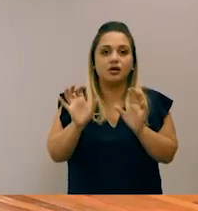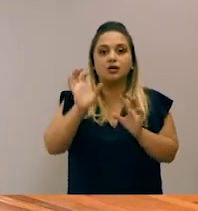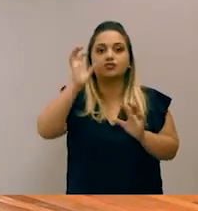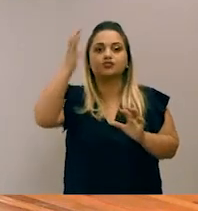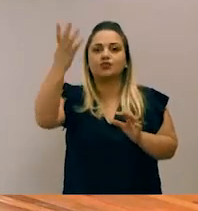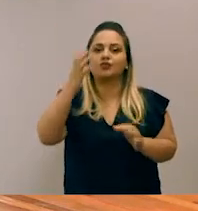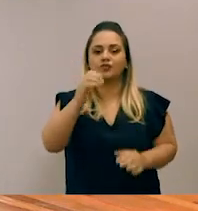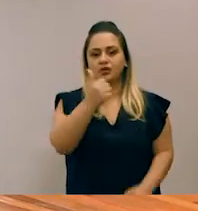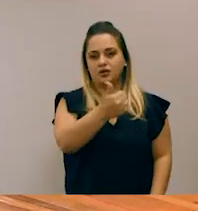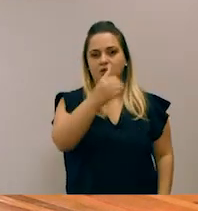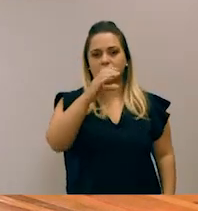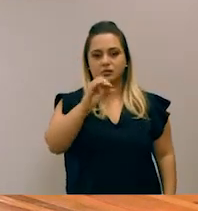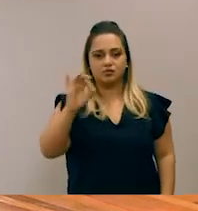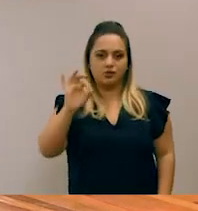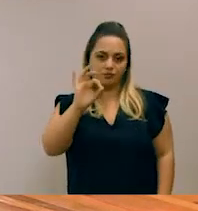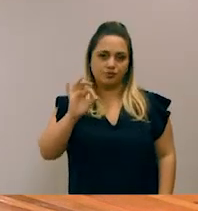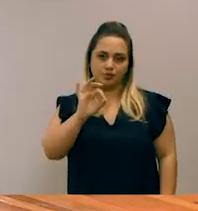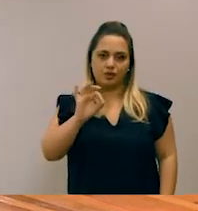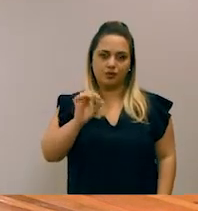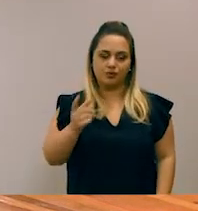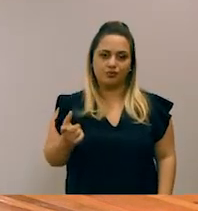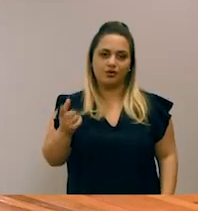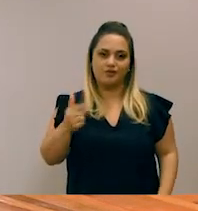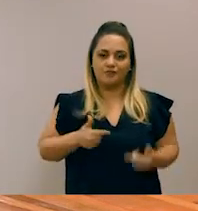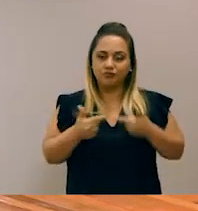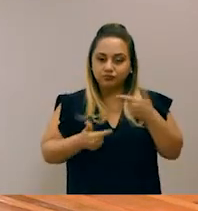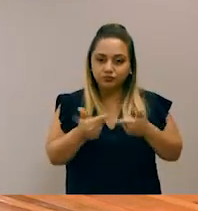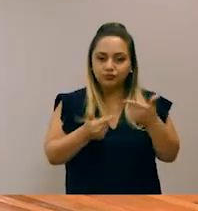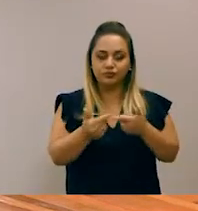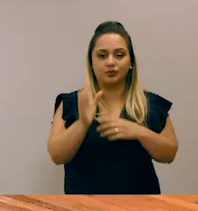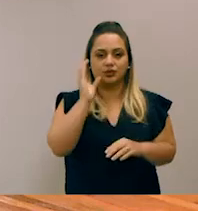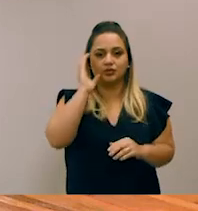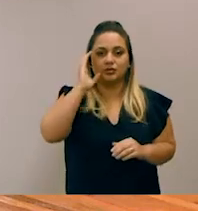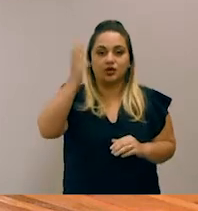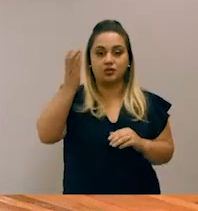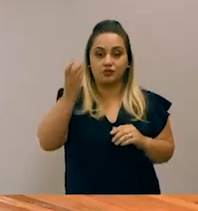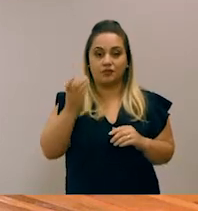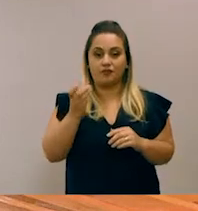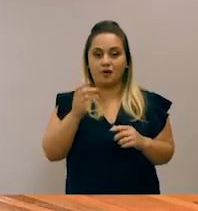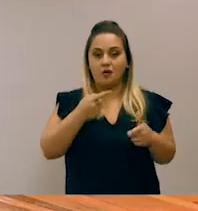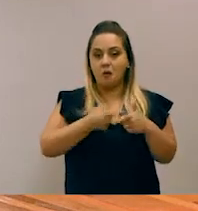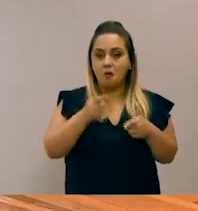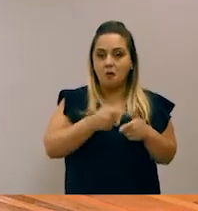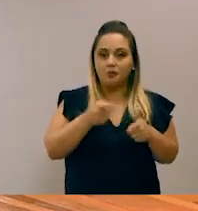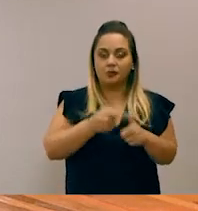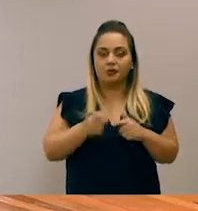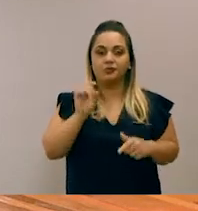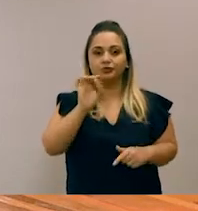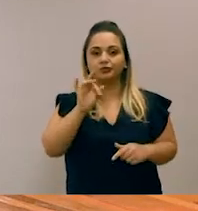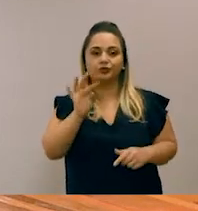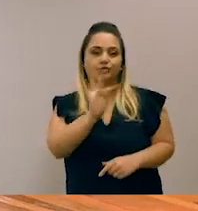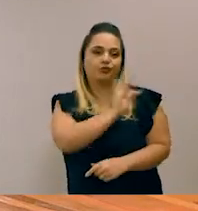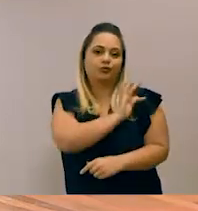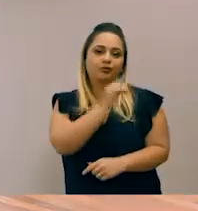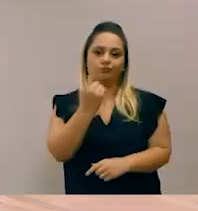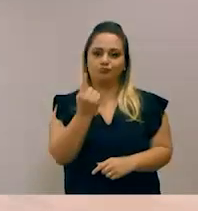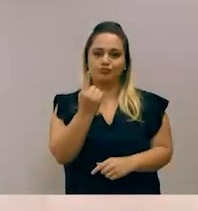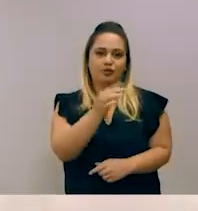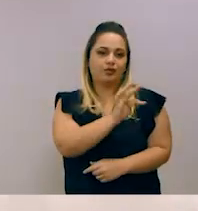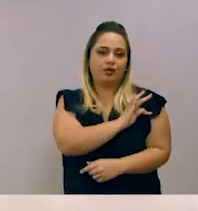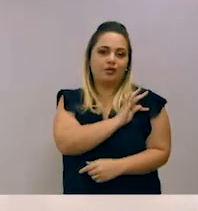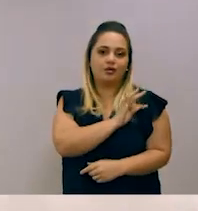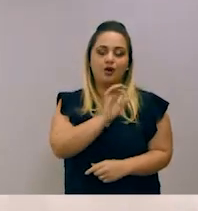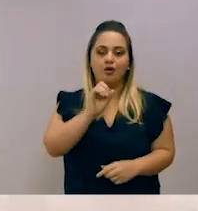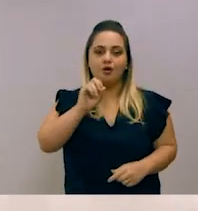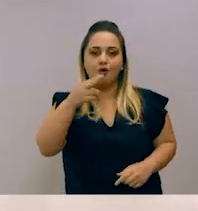a solution that is 100% functional in terms of solving the problem 100% using only